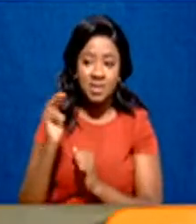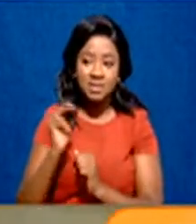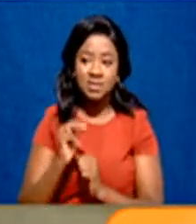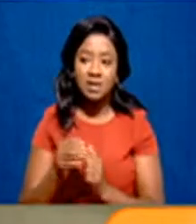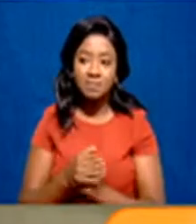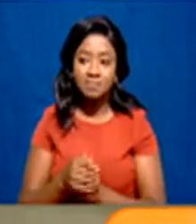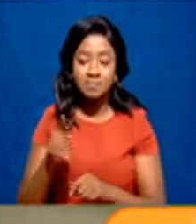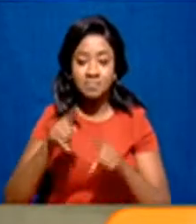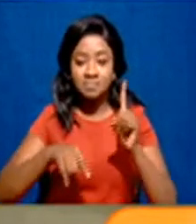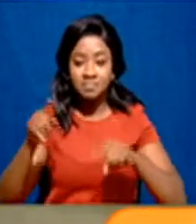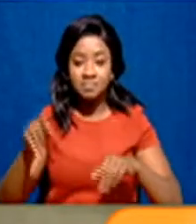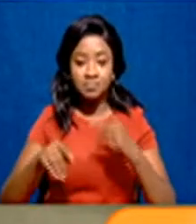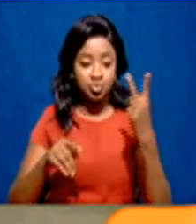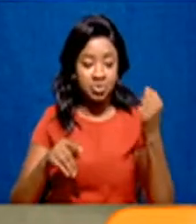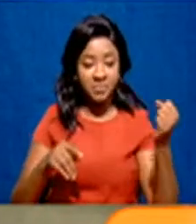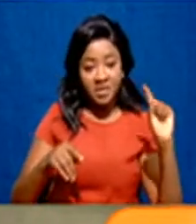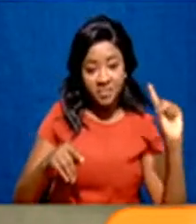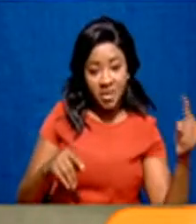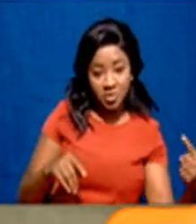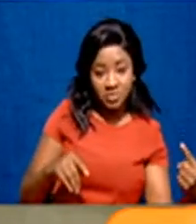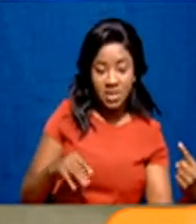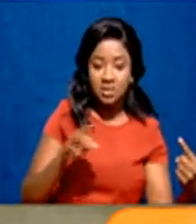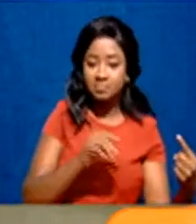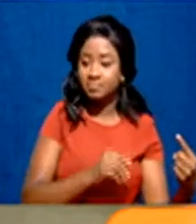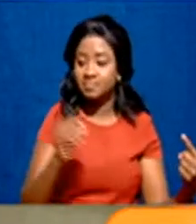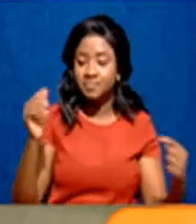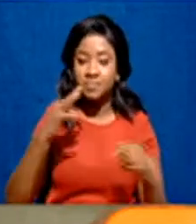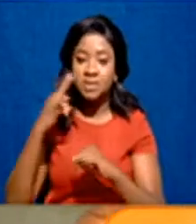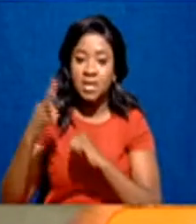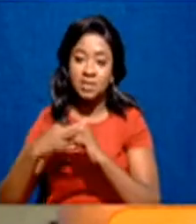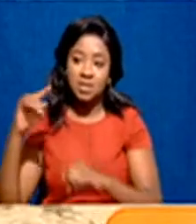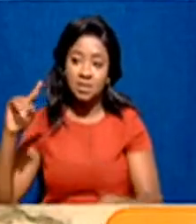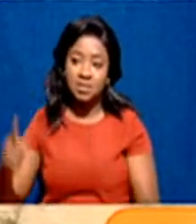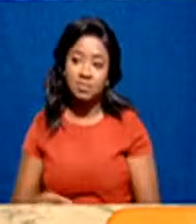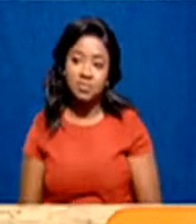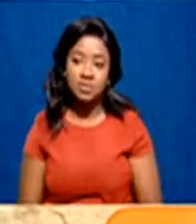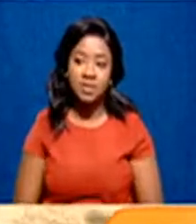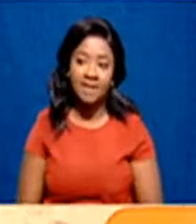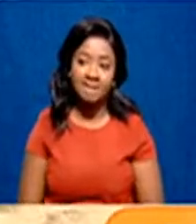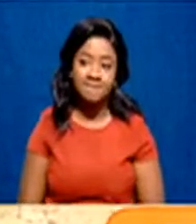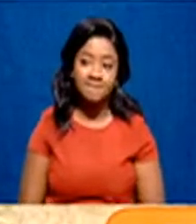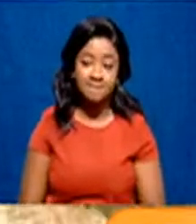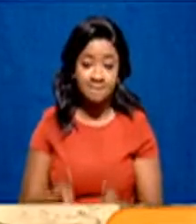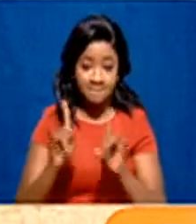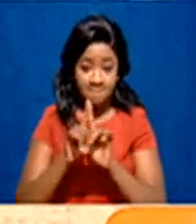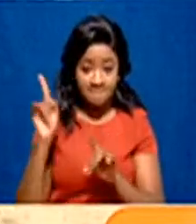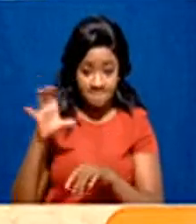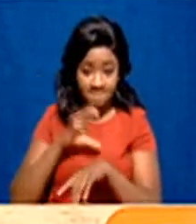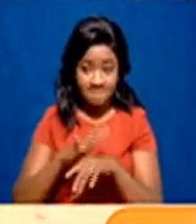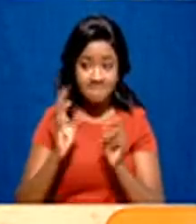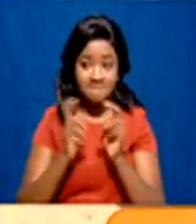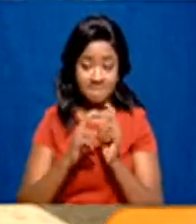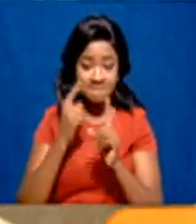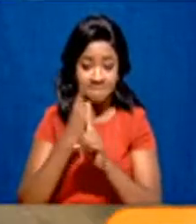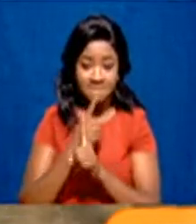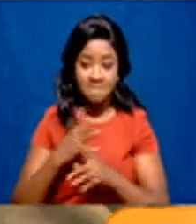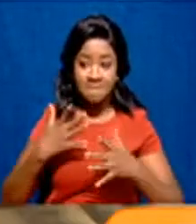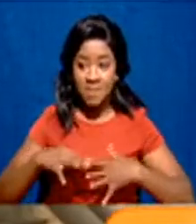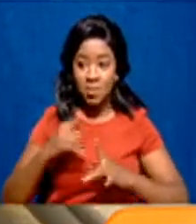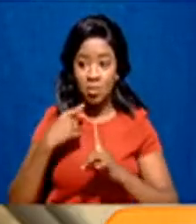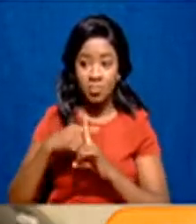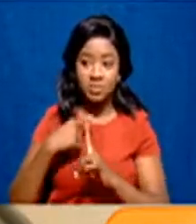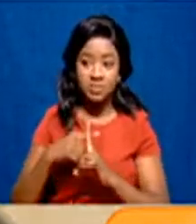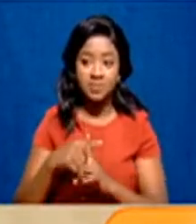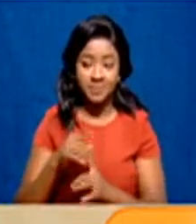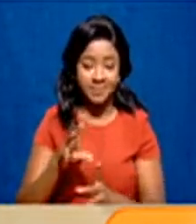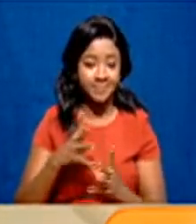from 25,000 Kenya shillings all the way to 800,000 Kenya shillings. With referrals, Nyamai says the reception has been positive from his